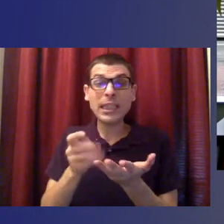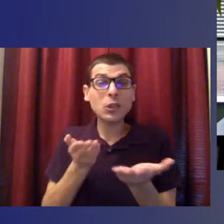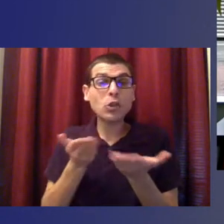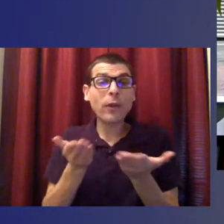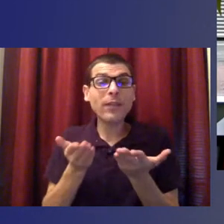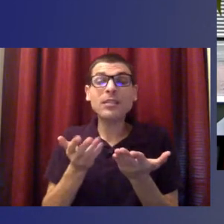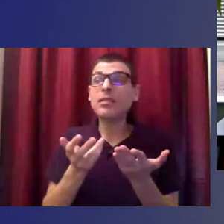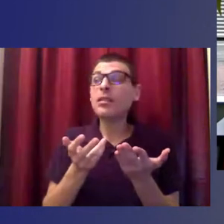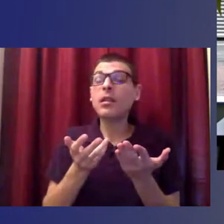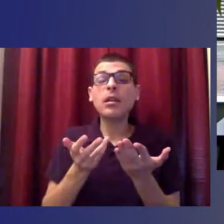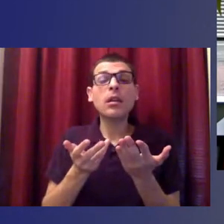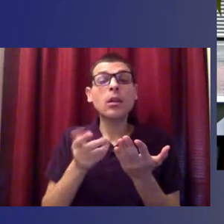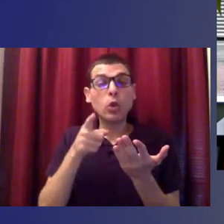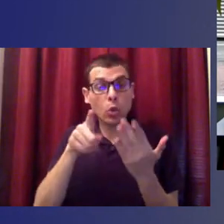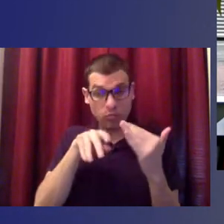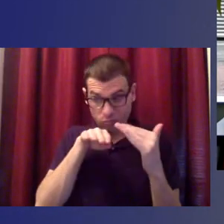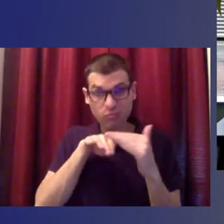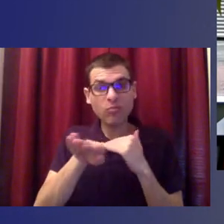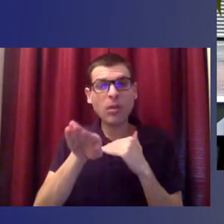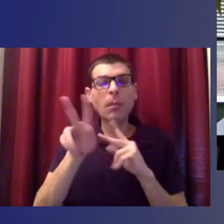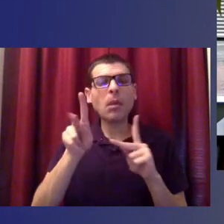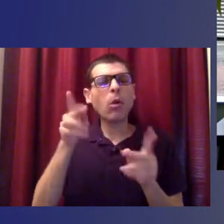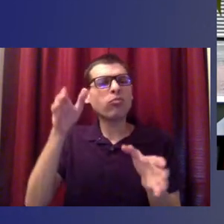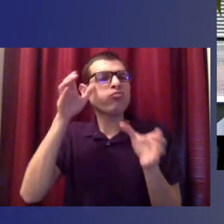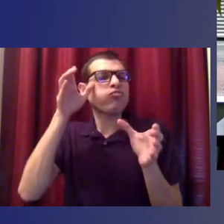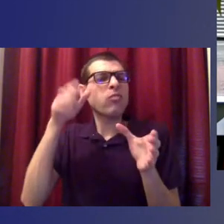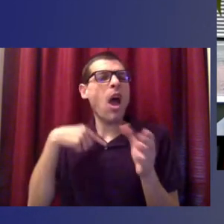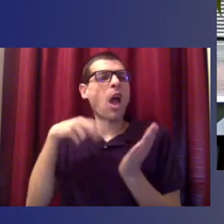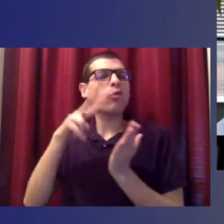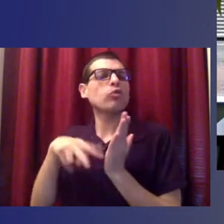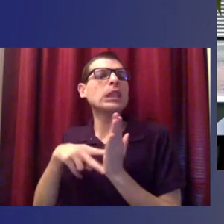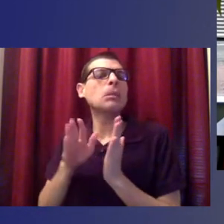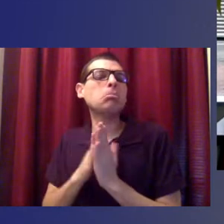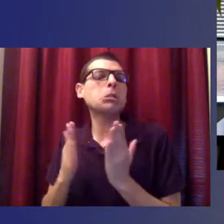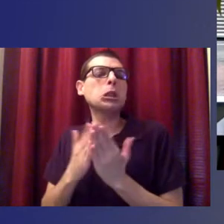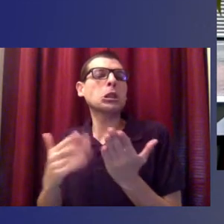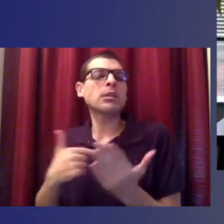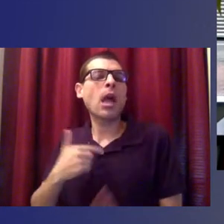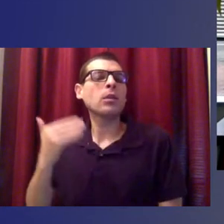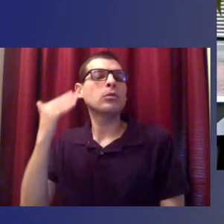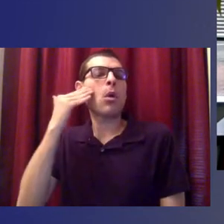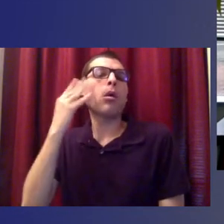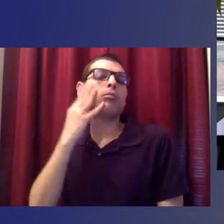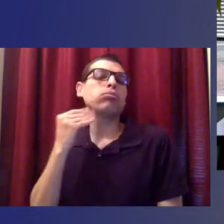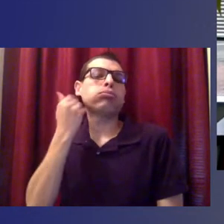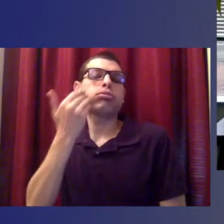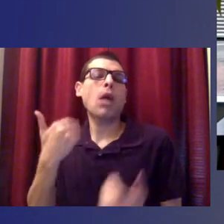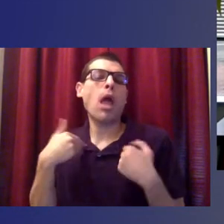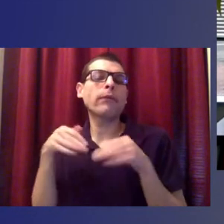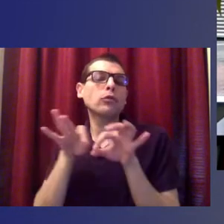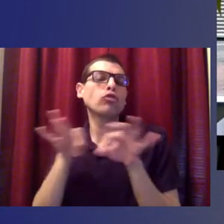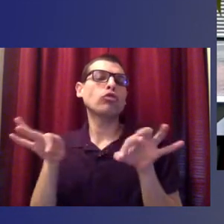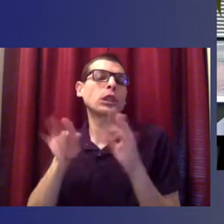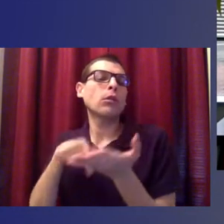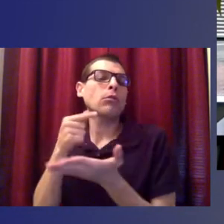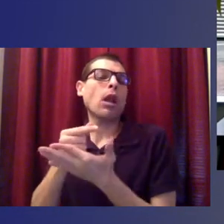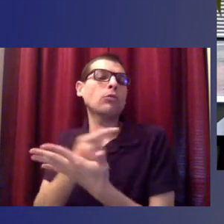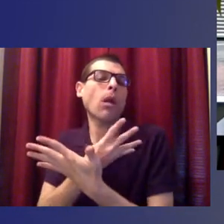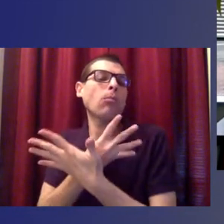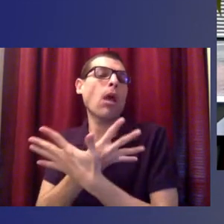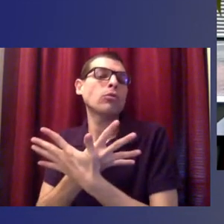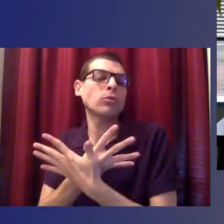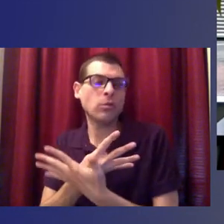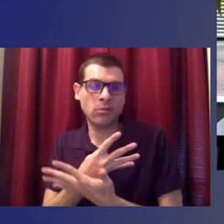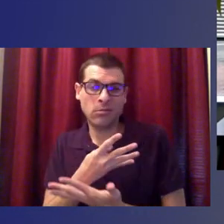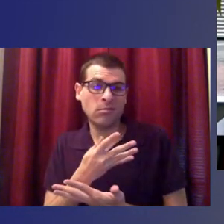have read a lot of books. It's another thing to walk into a facility that's being run by people who have been through what you're going